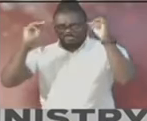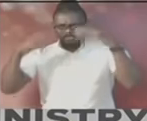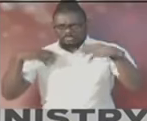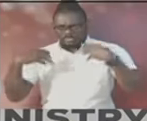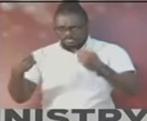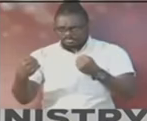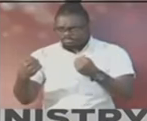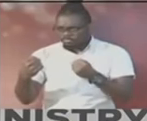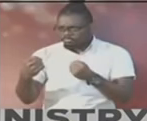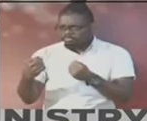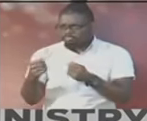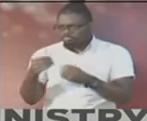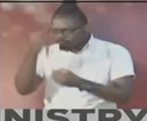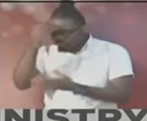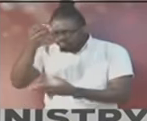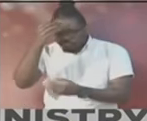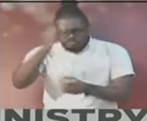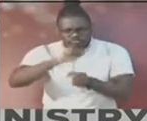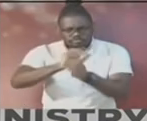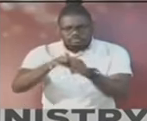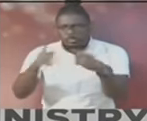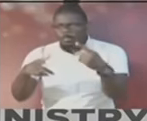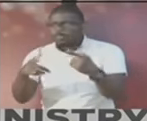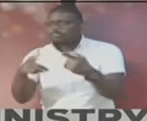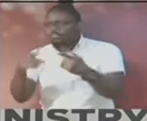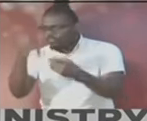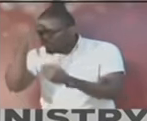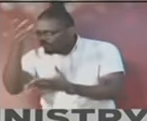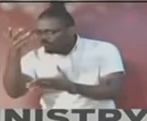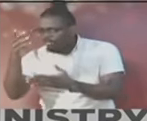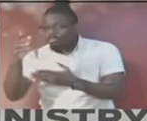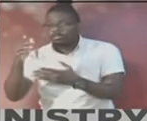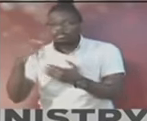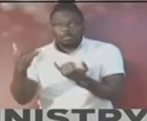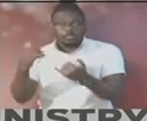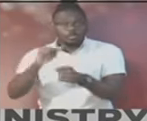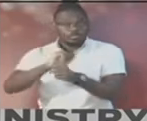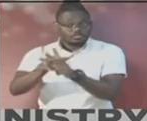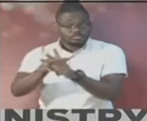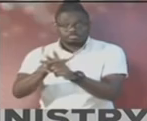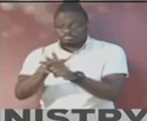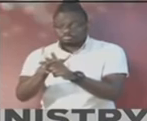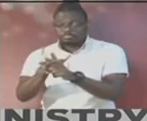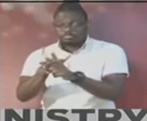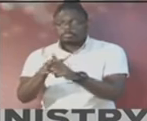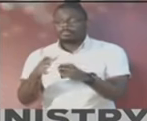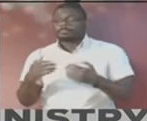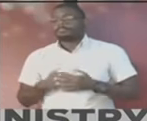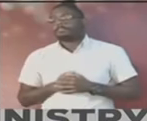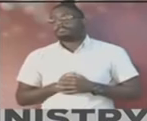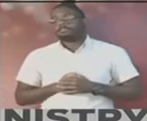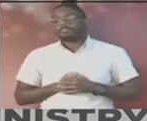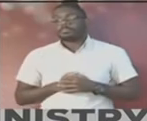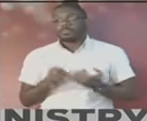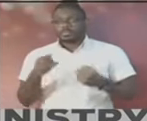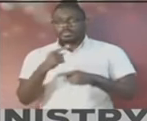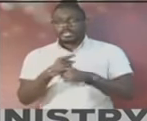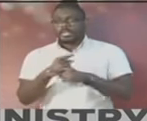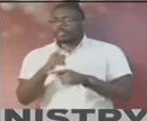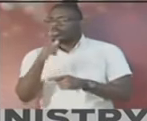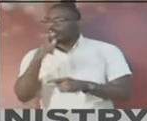current and accurate information on the Ministry's COVID-19 response. Today in studio, we have Dr. Miriam